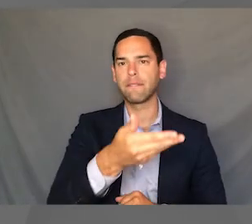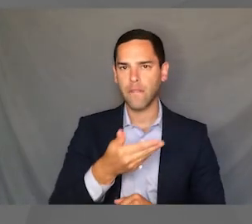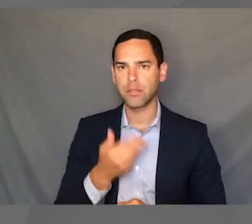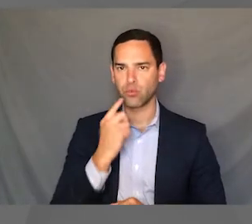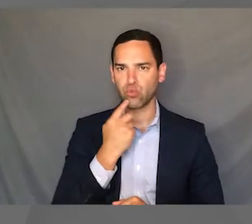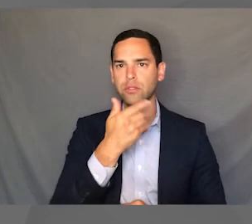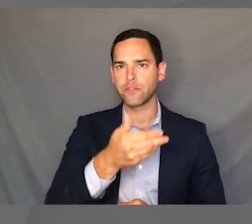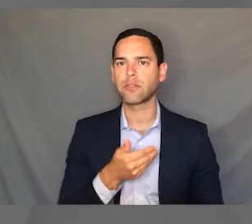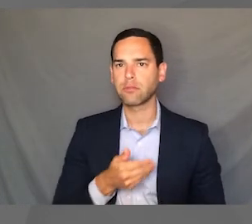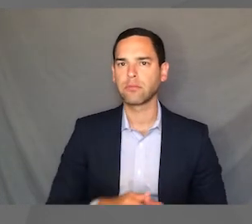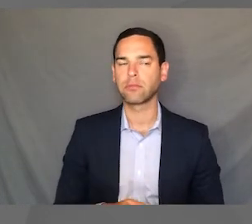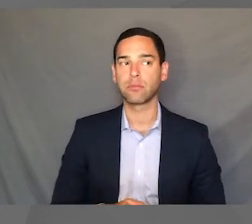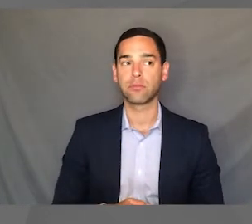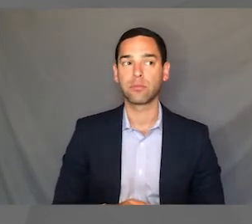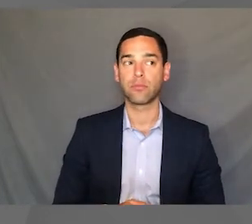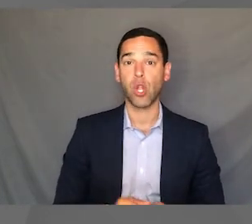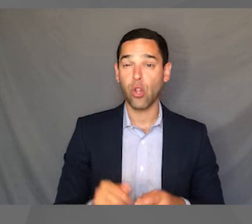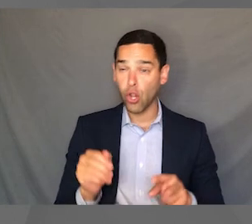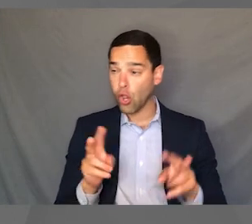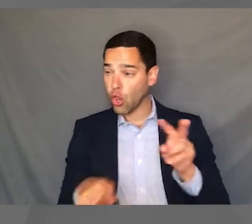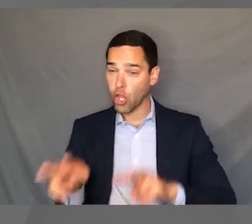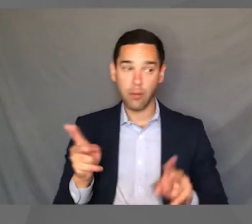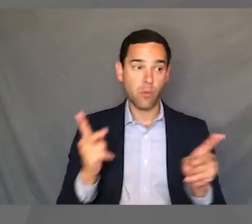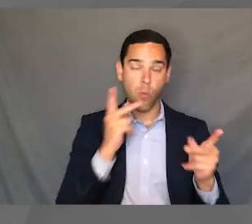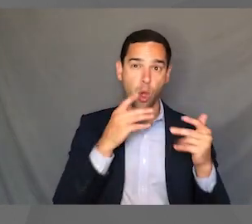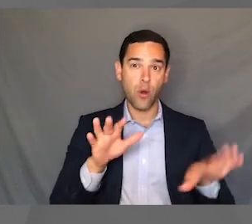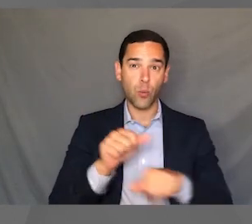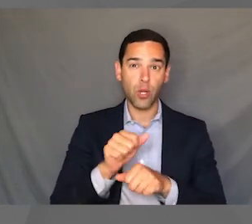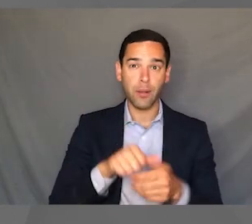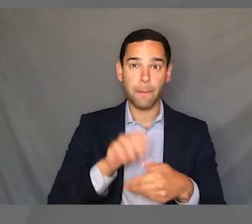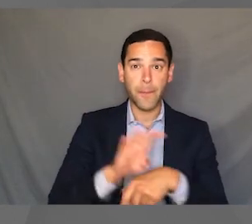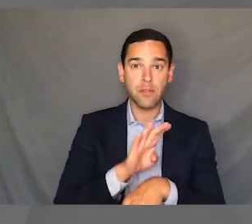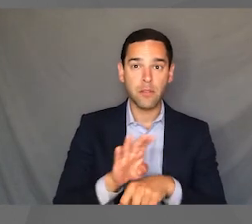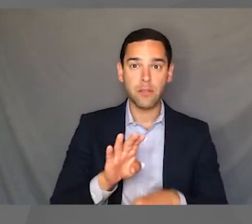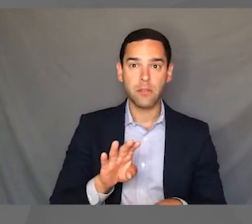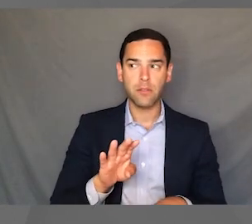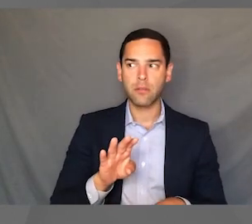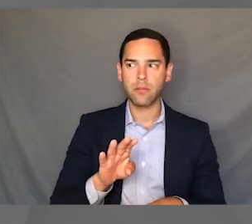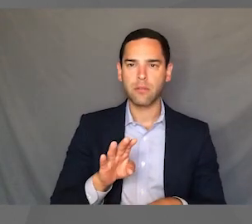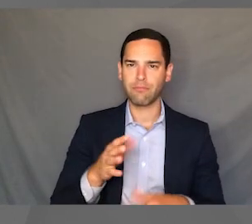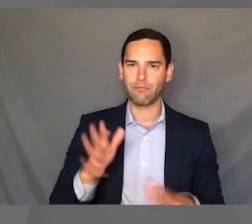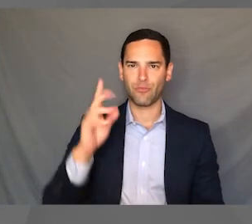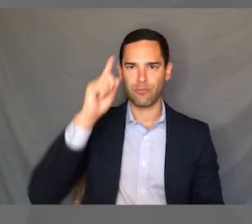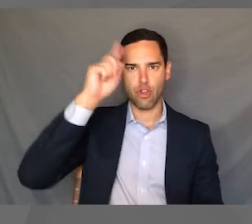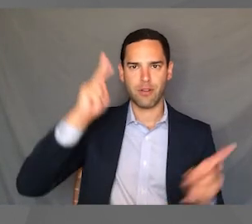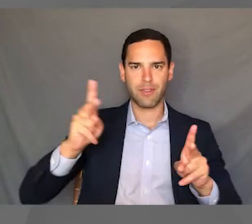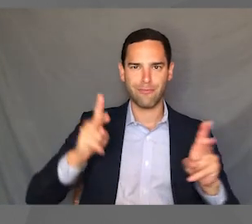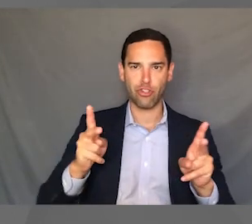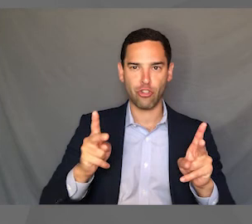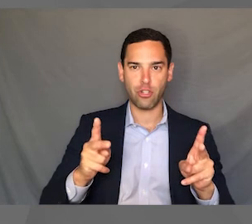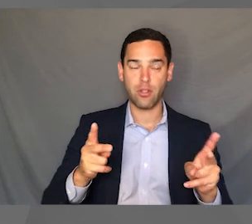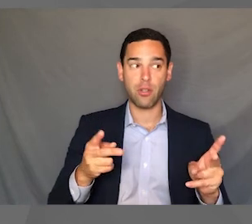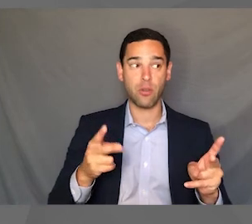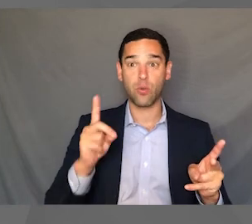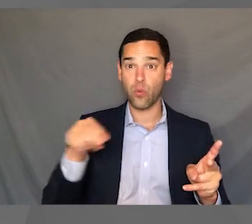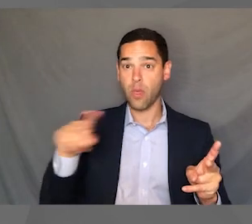working for you. You all have great minds and great talent already with the organization that are going to know many things I've talked about, represent